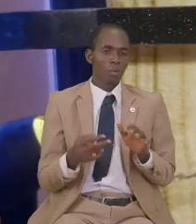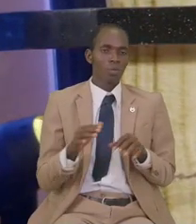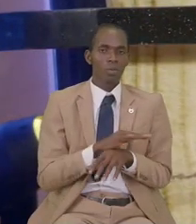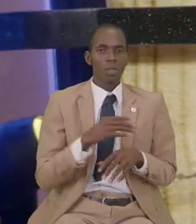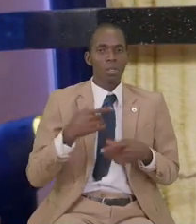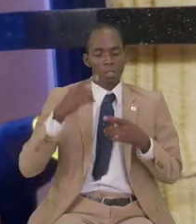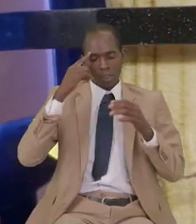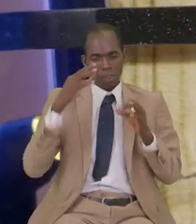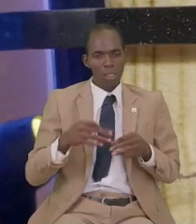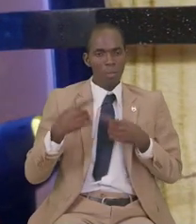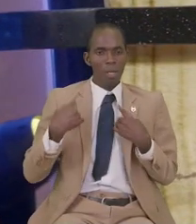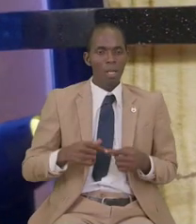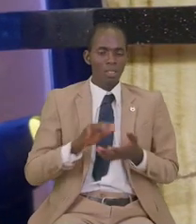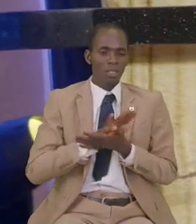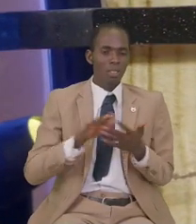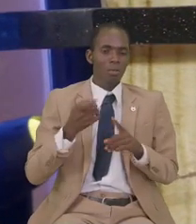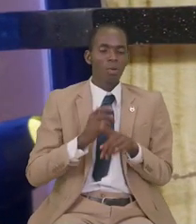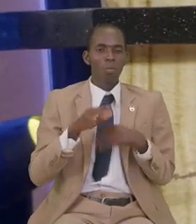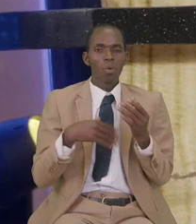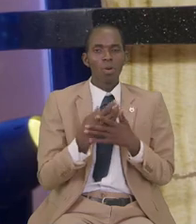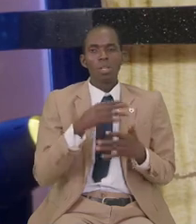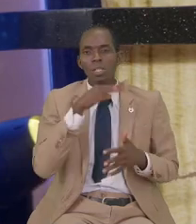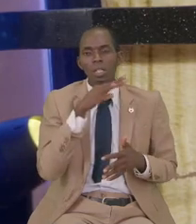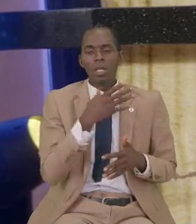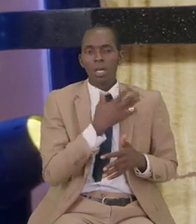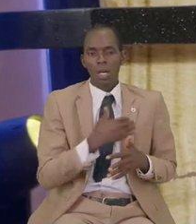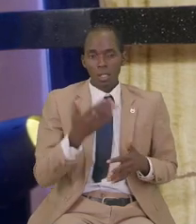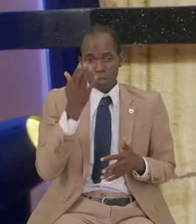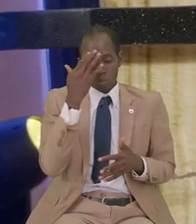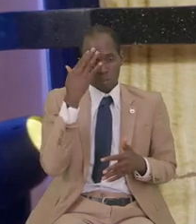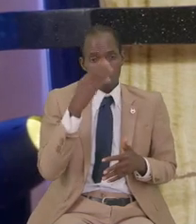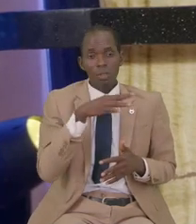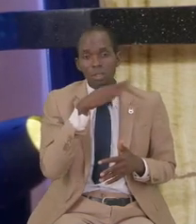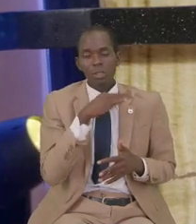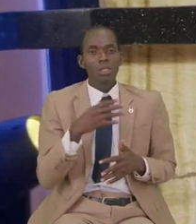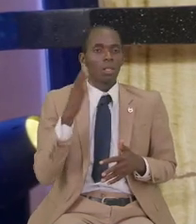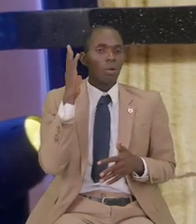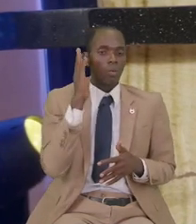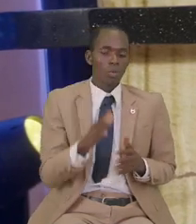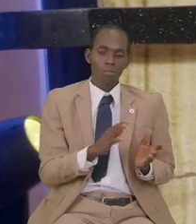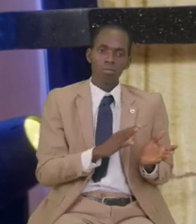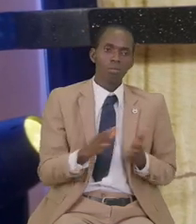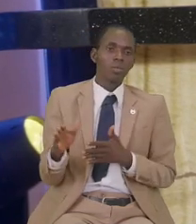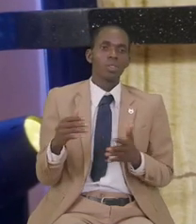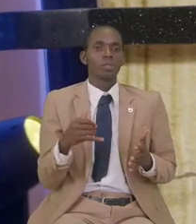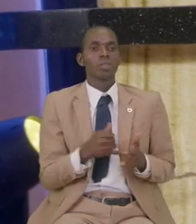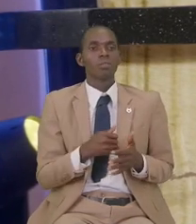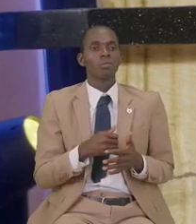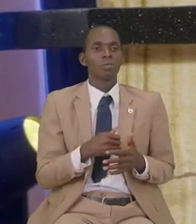from all defilement, and they do no iniquity. They walk in his ways. Look at verse